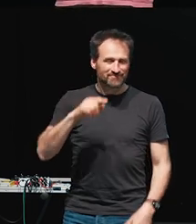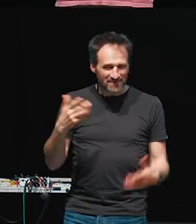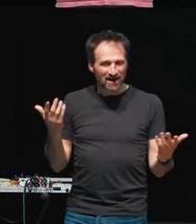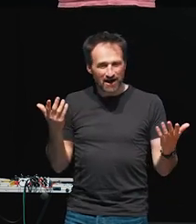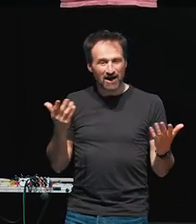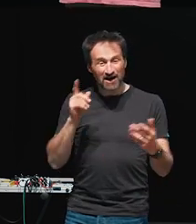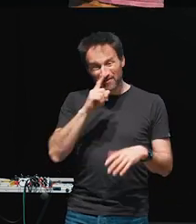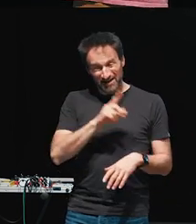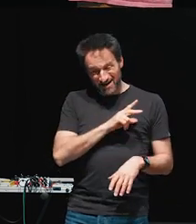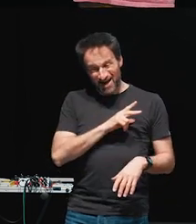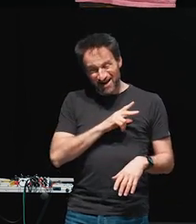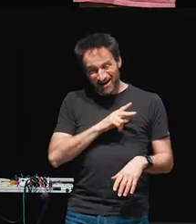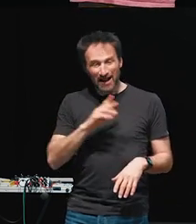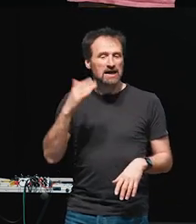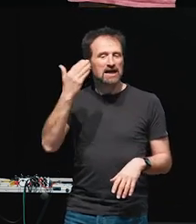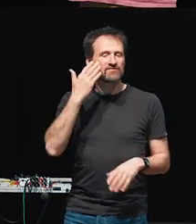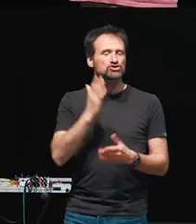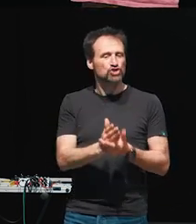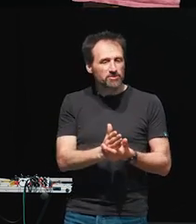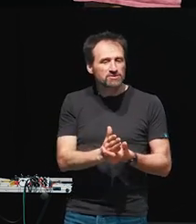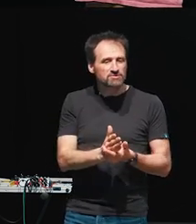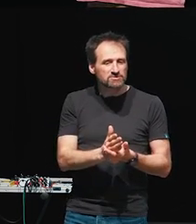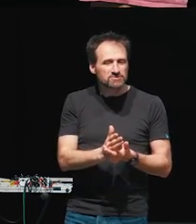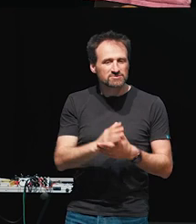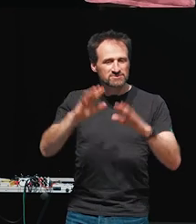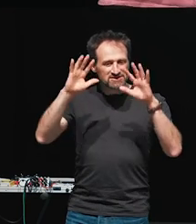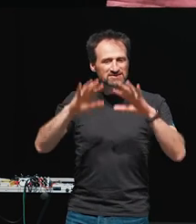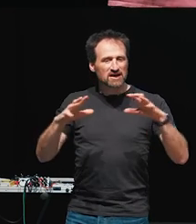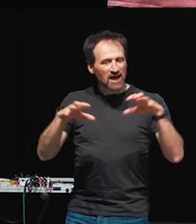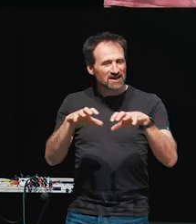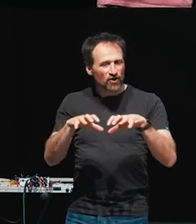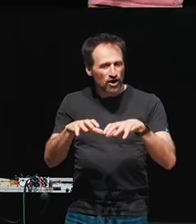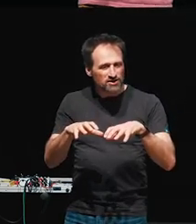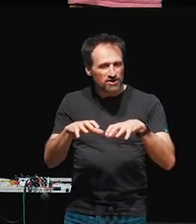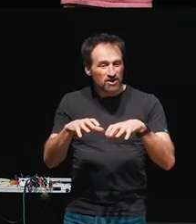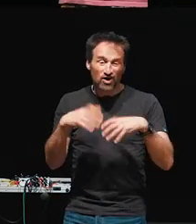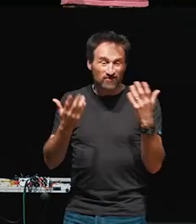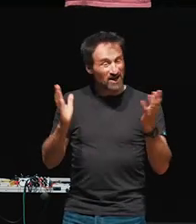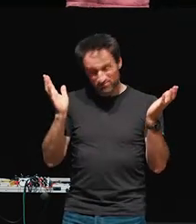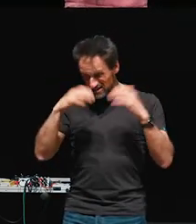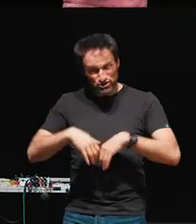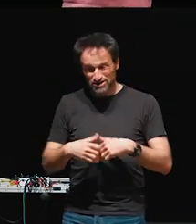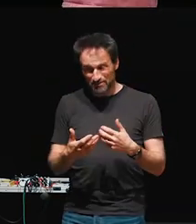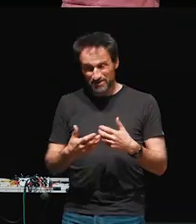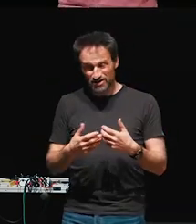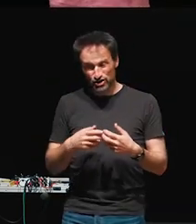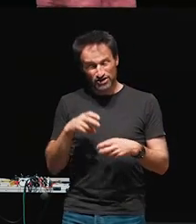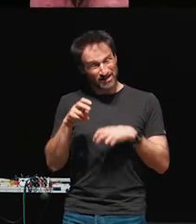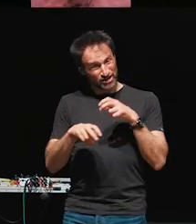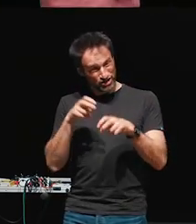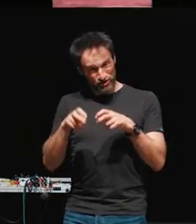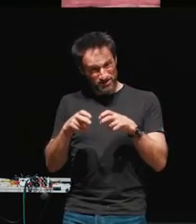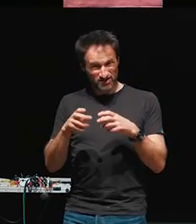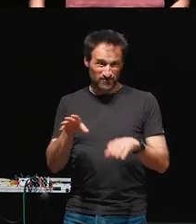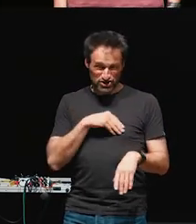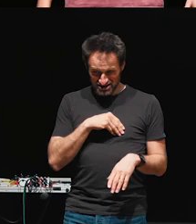keep going for long enough, they just stop. Your site freezes. And then maybe it totally crashes altogether. And your users are getting frustrated